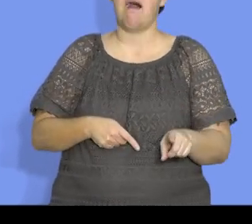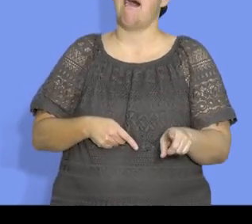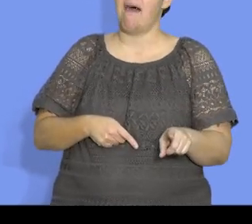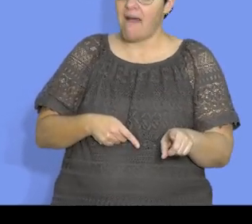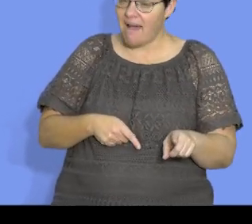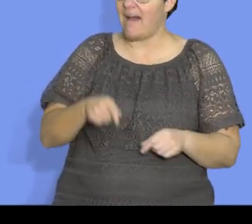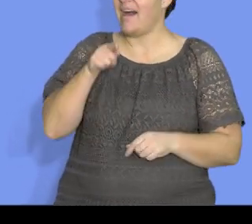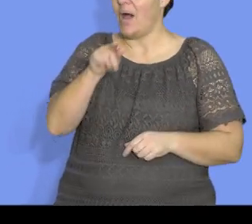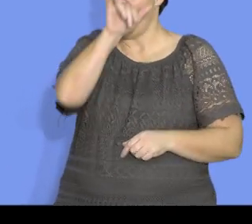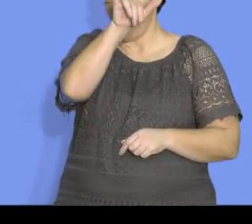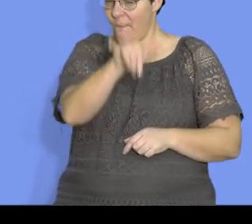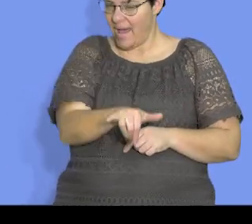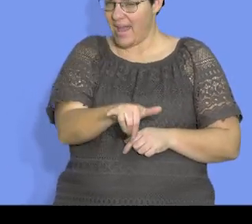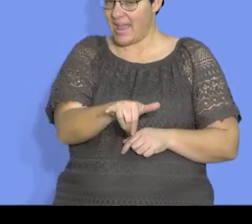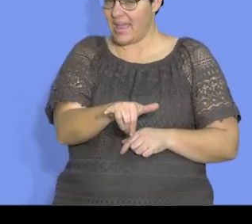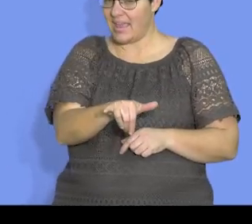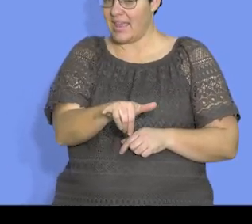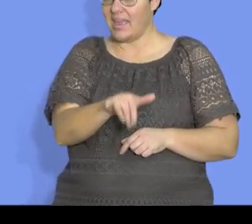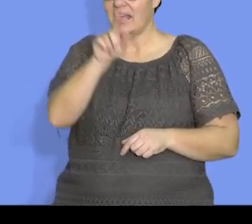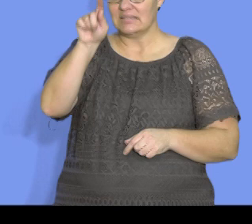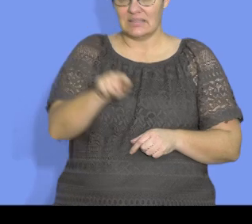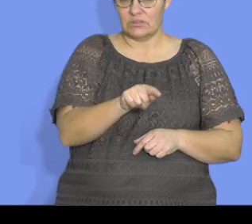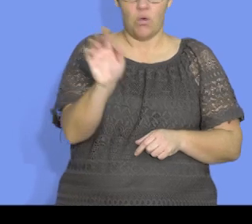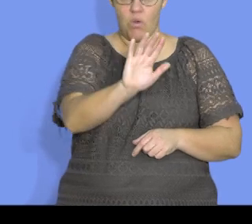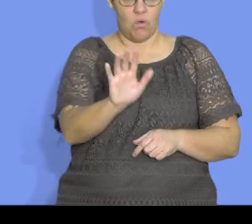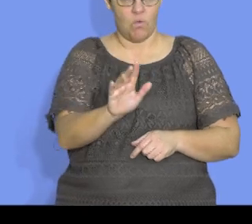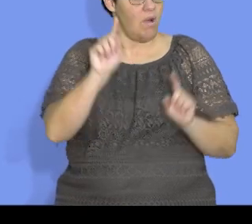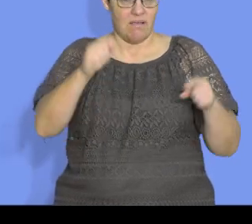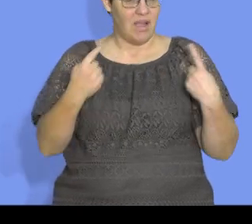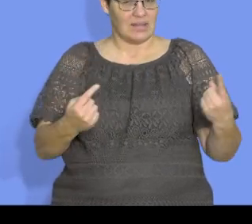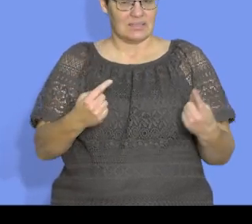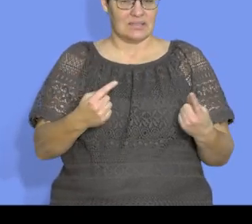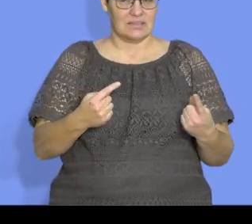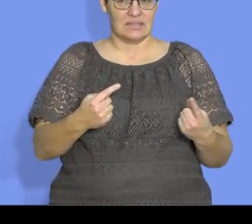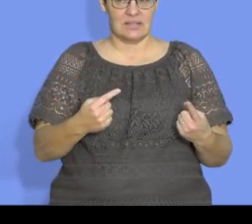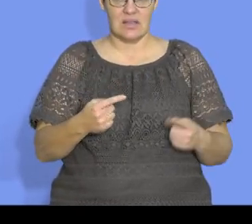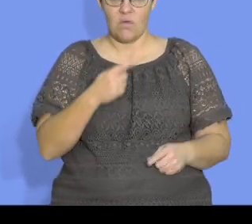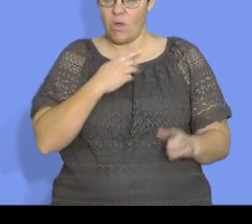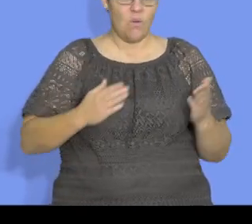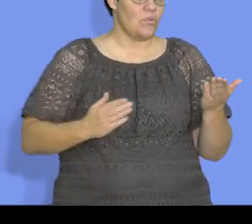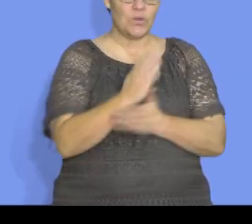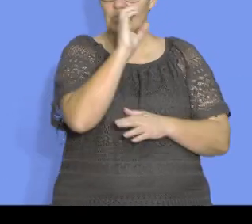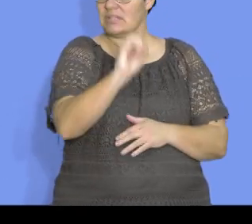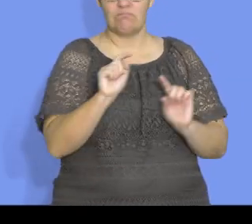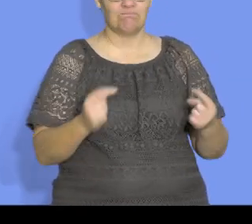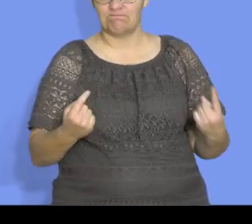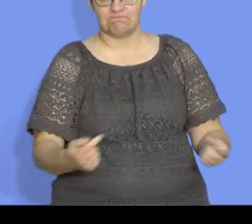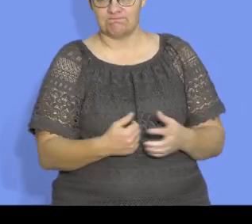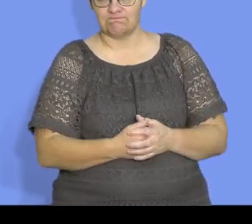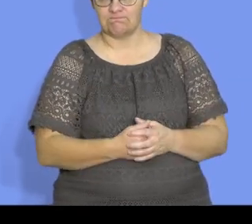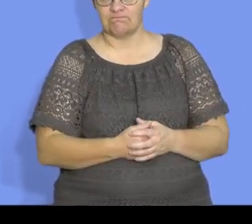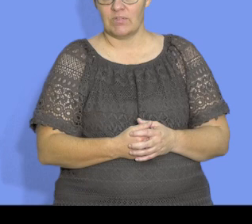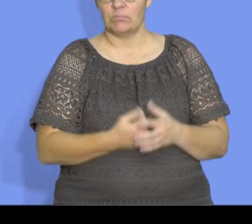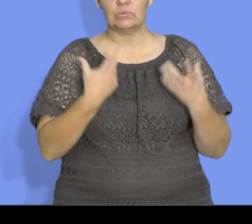value there. And we can say that the y is directly, no, we can't say directly because it's not going through